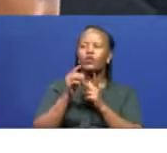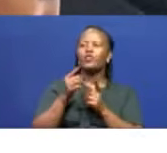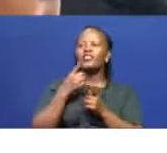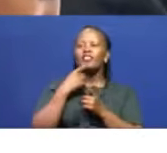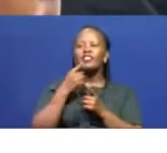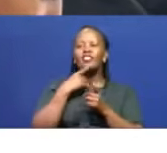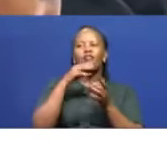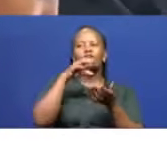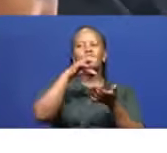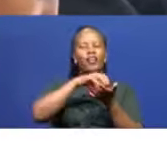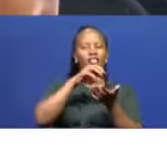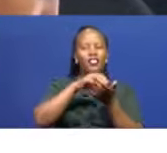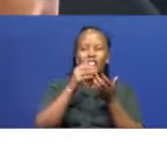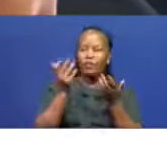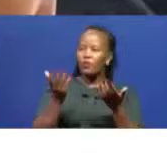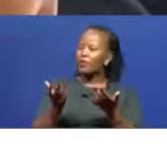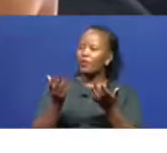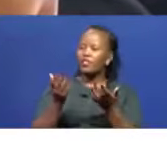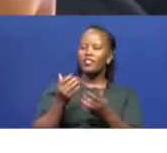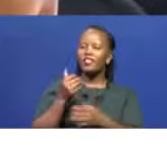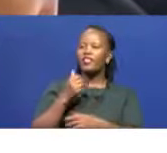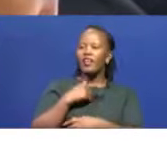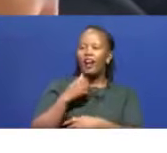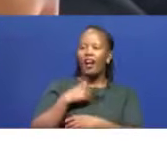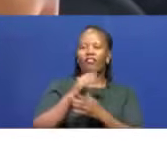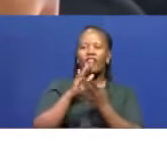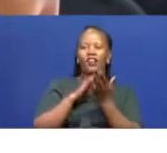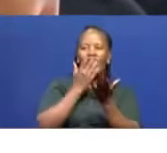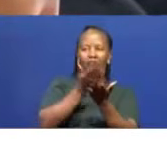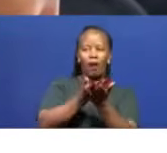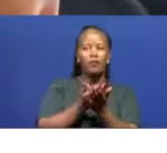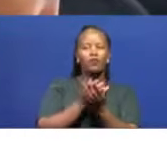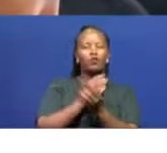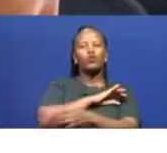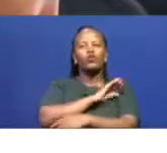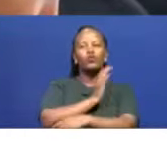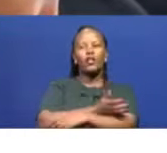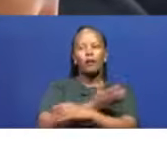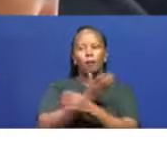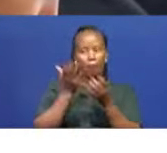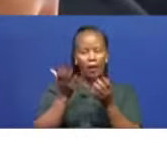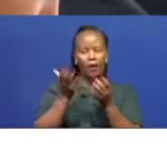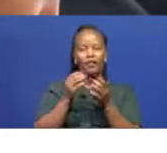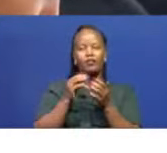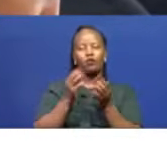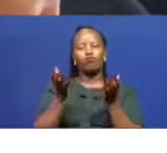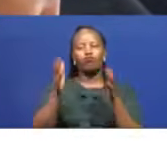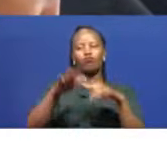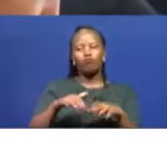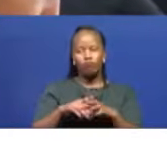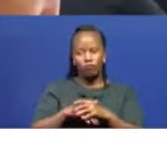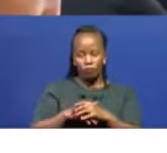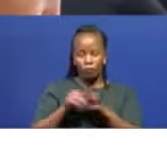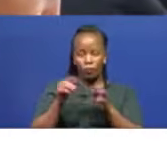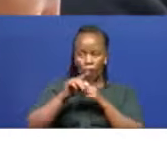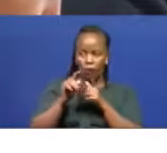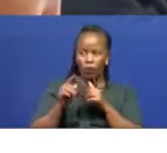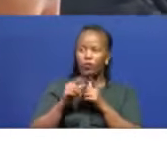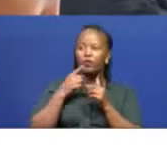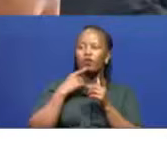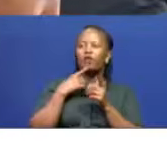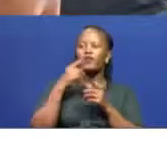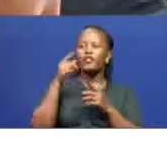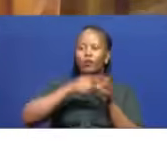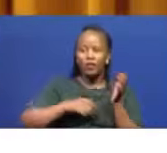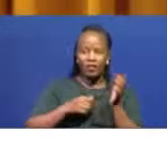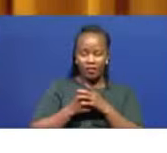situation as utter pandemonium akin to the Tower of Babel. He contended that in